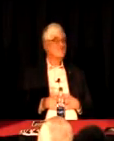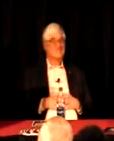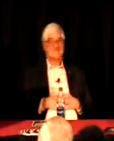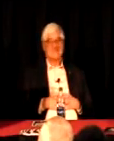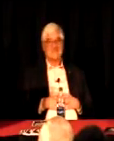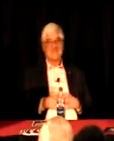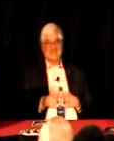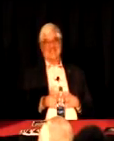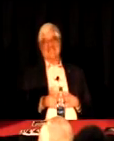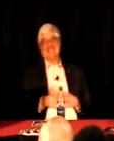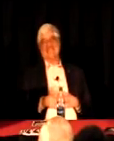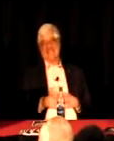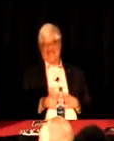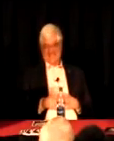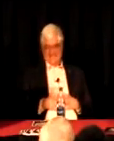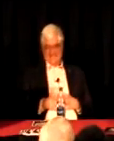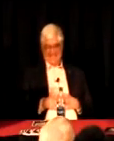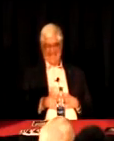emeritus.